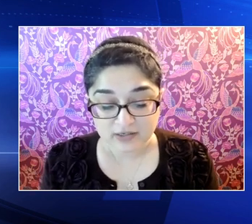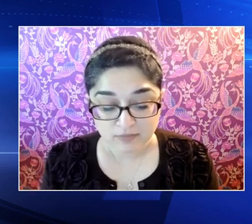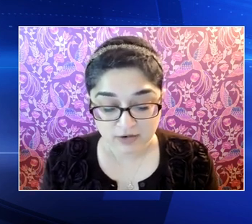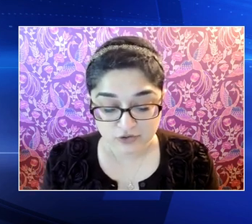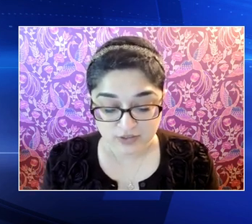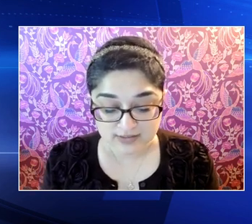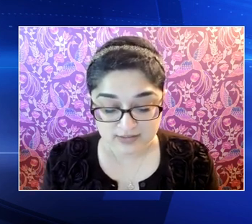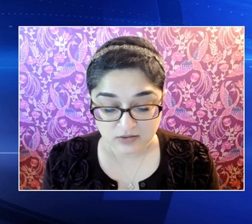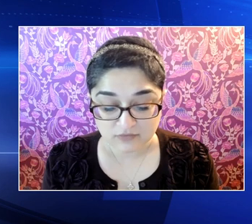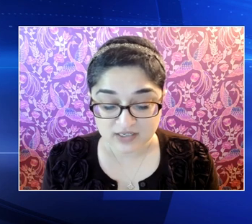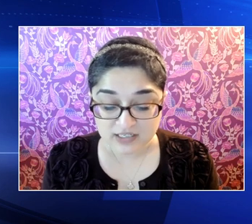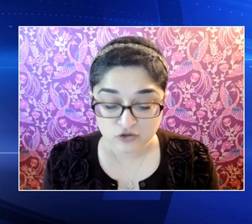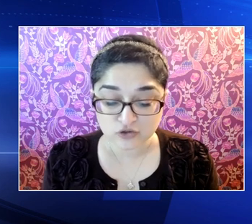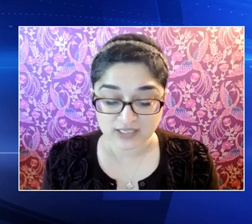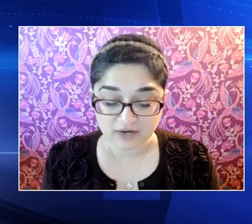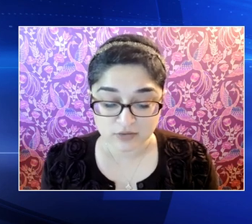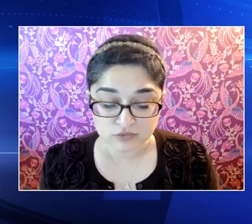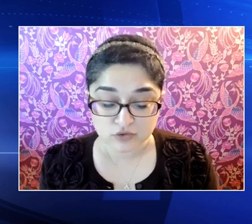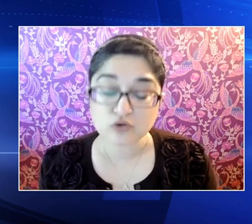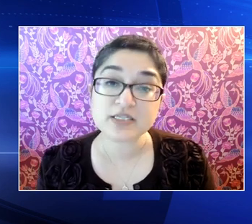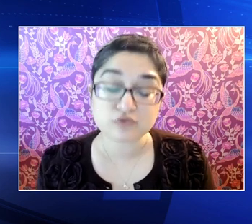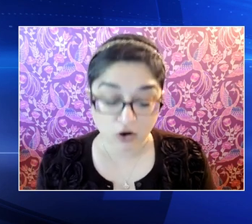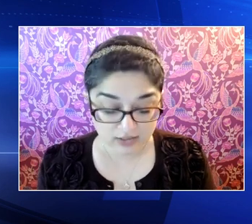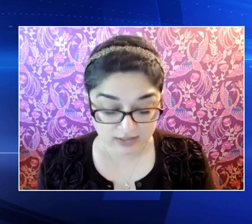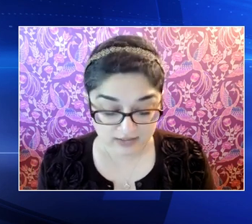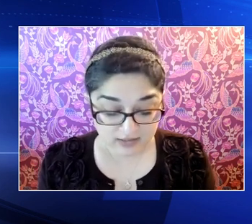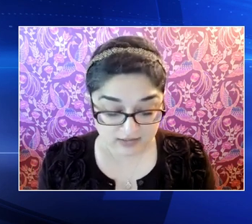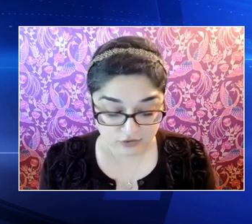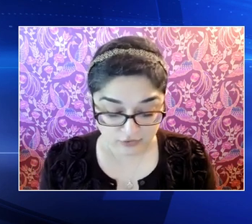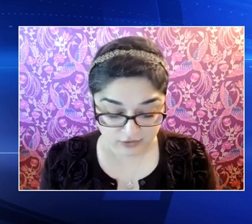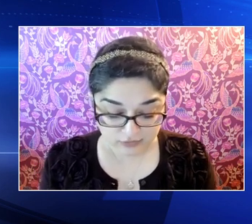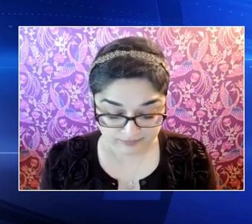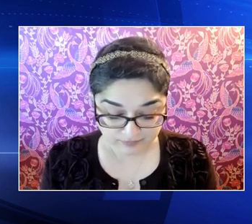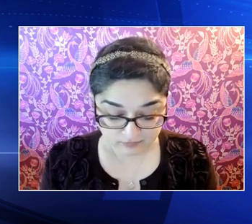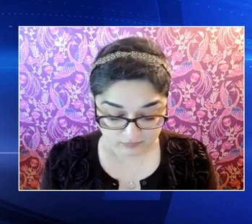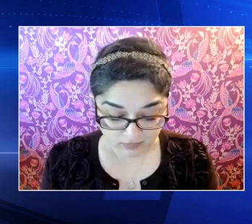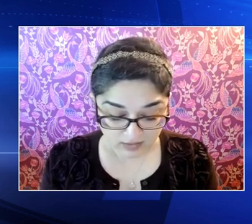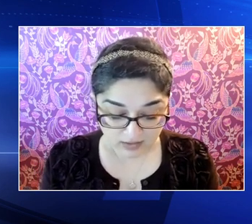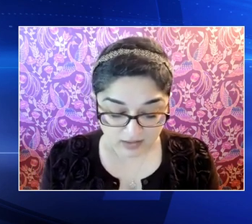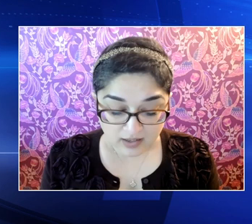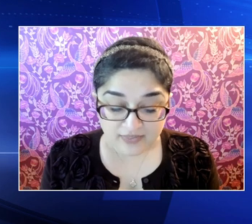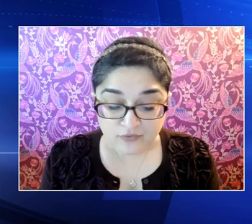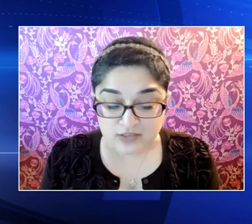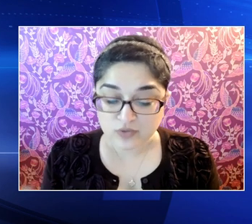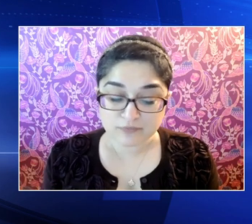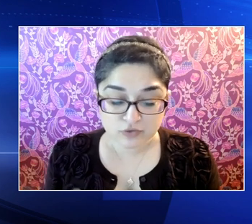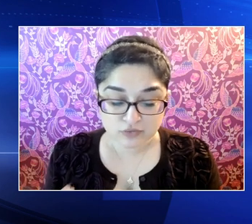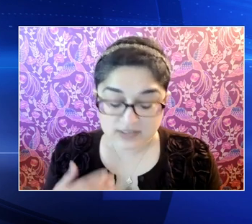that intermarriages of conditional deaf mute should be strongly discouraged.